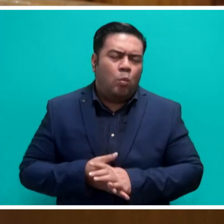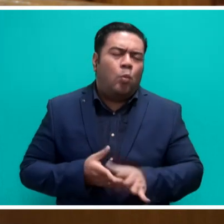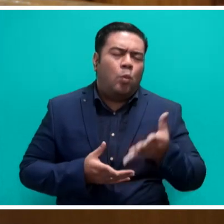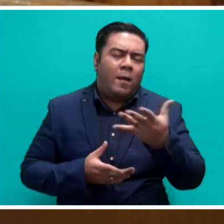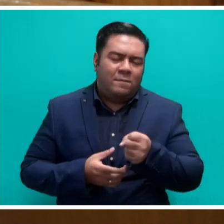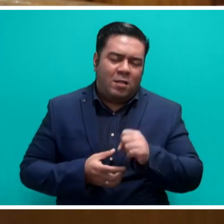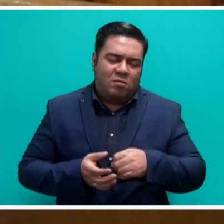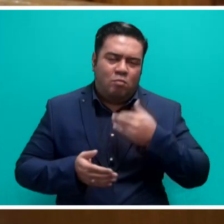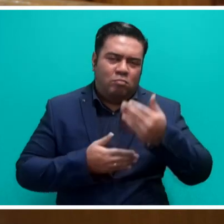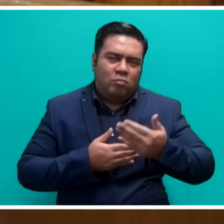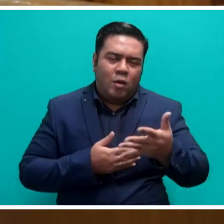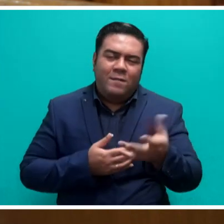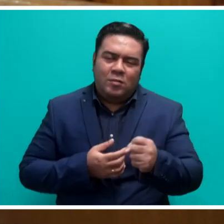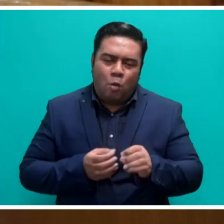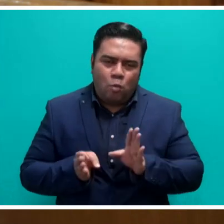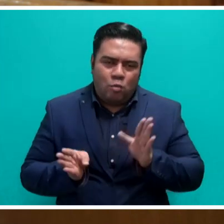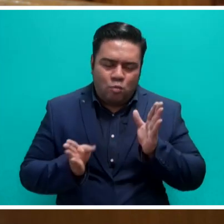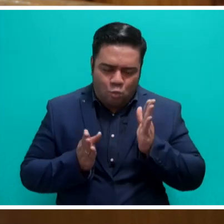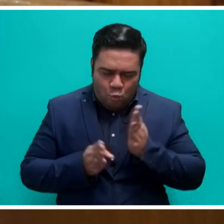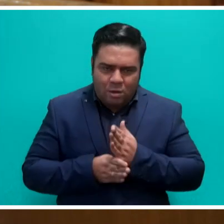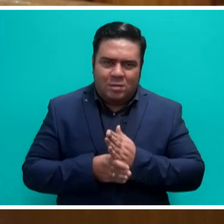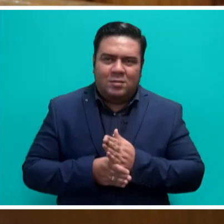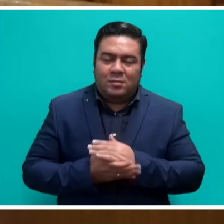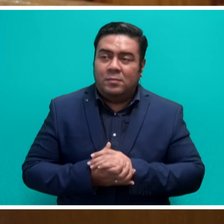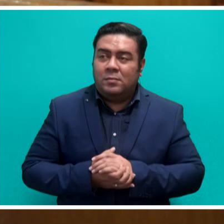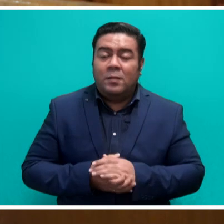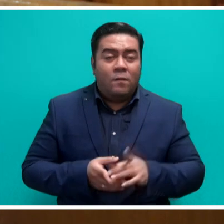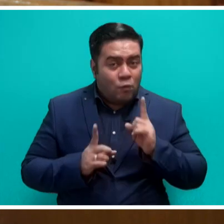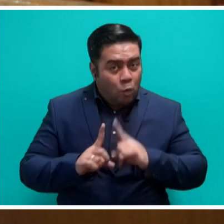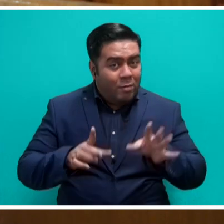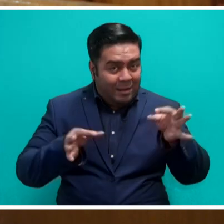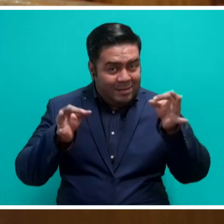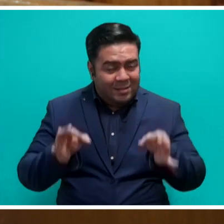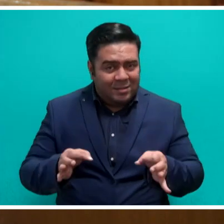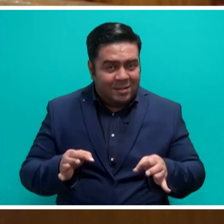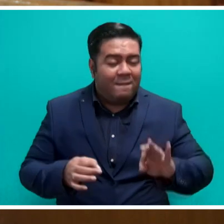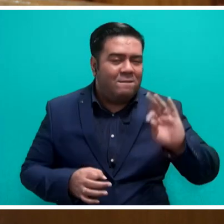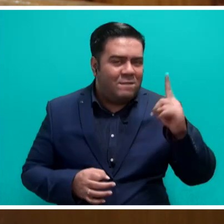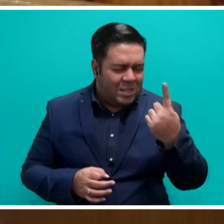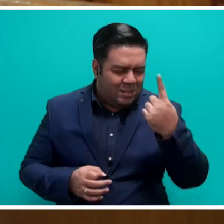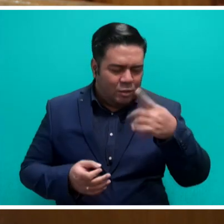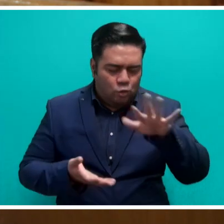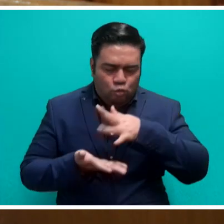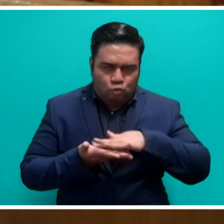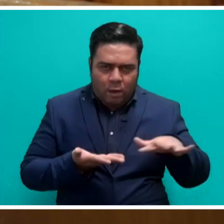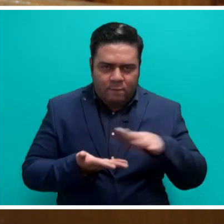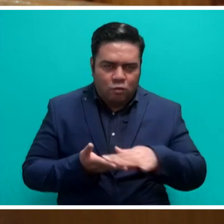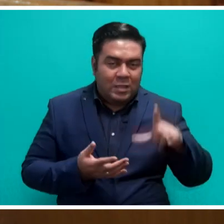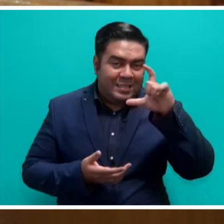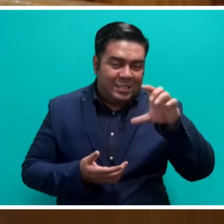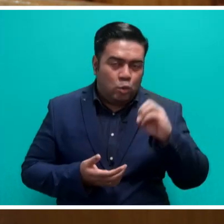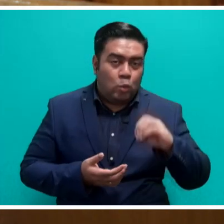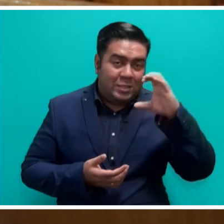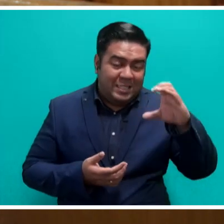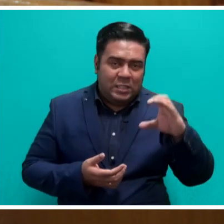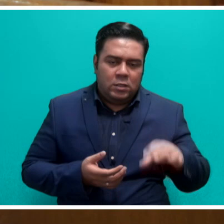and functions. Following that decision, the first zero draft of the COC